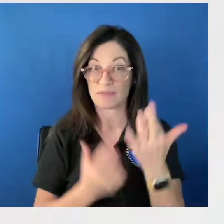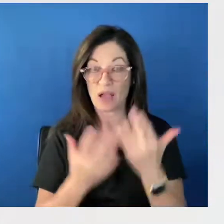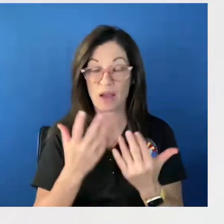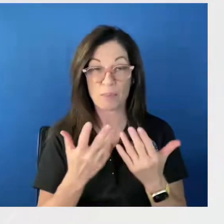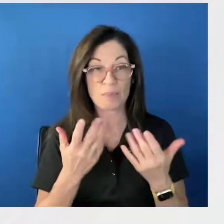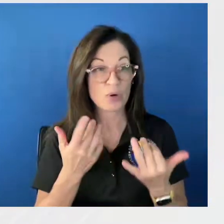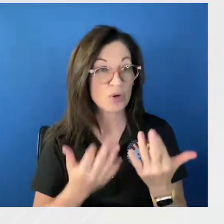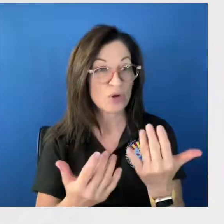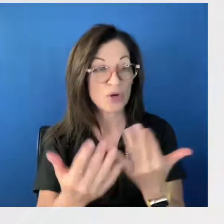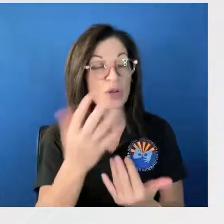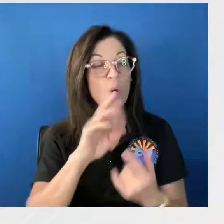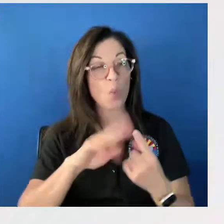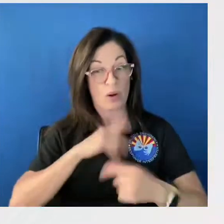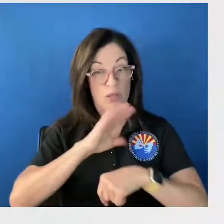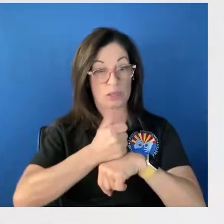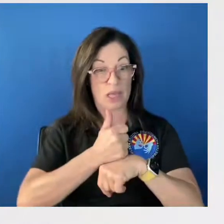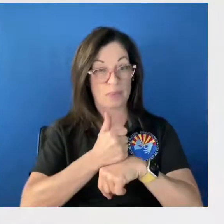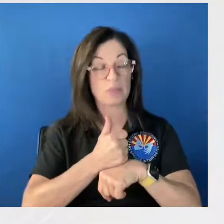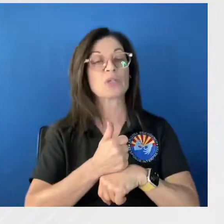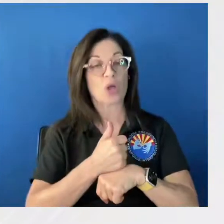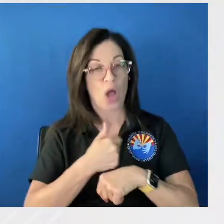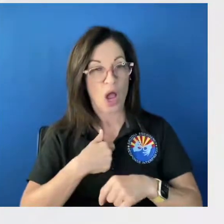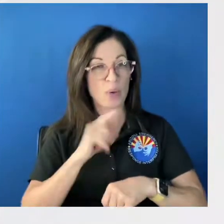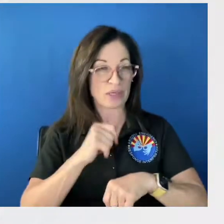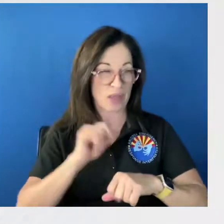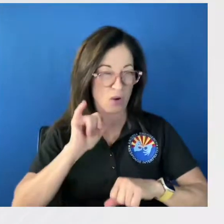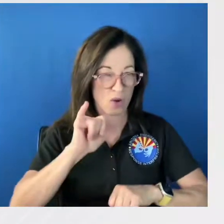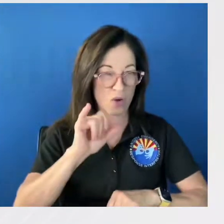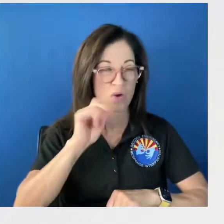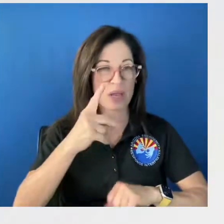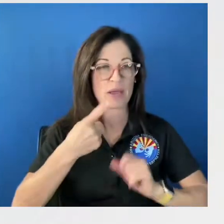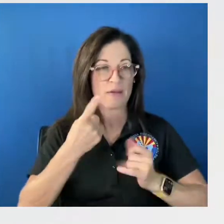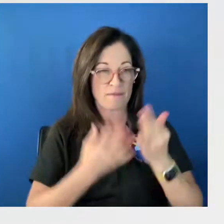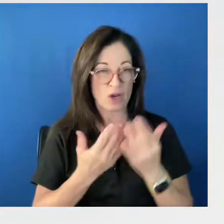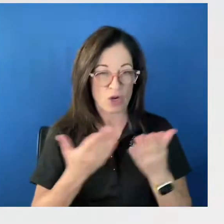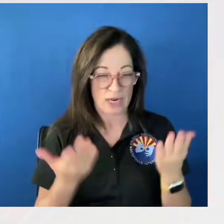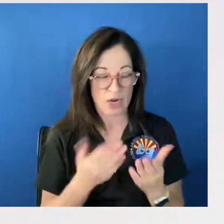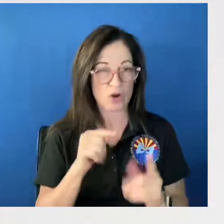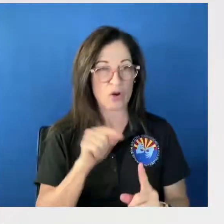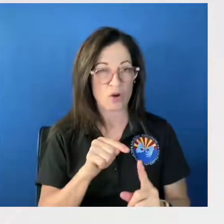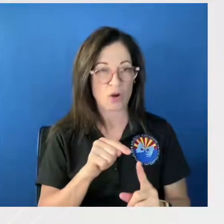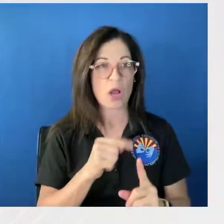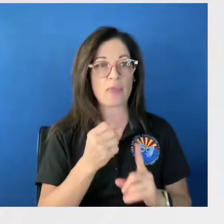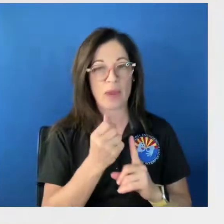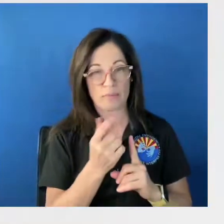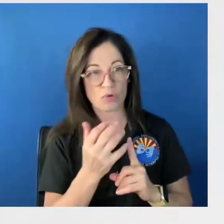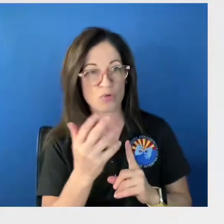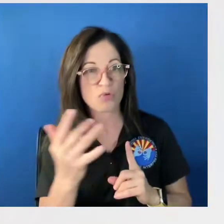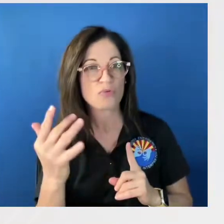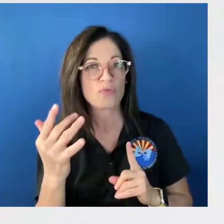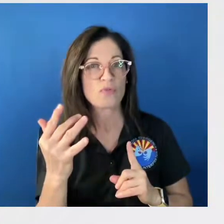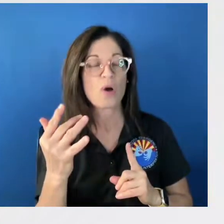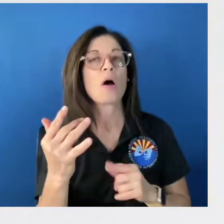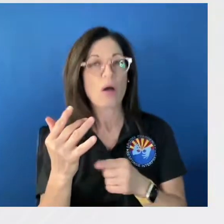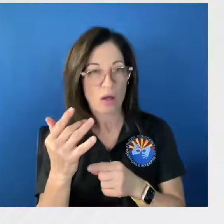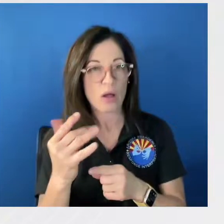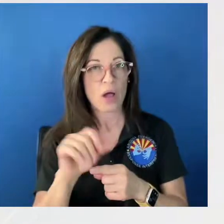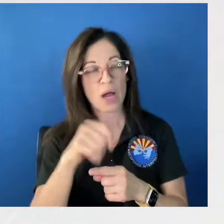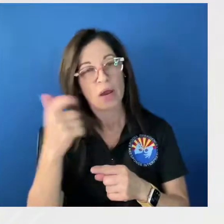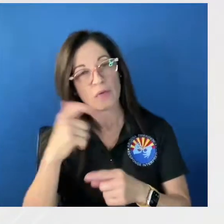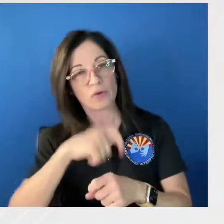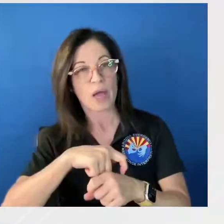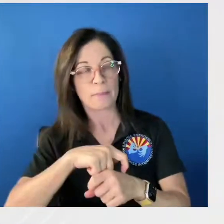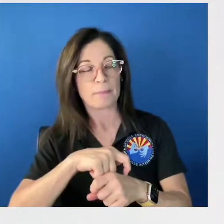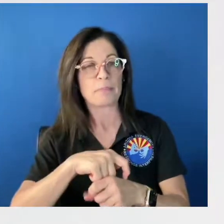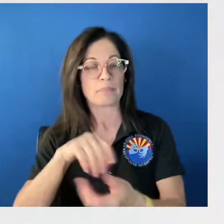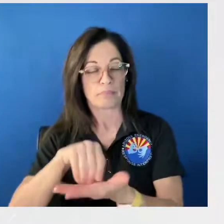got established, we were able to timestamp it like, okay, the fire's here. And then it moved a little bit more, and we had another timestamp. So then we're